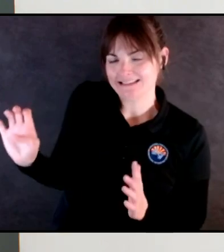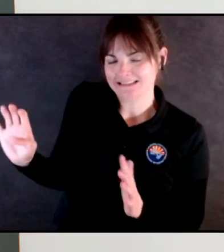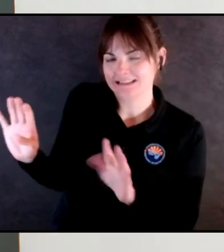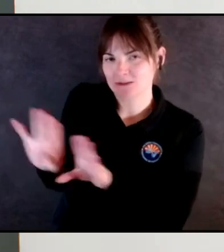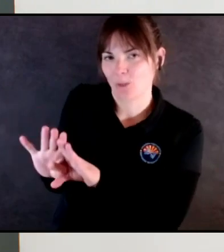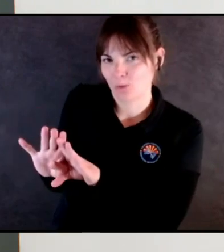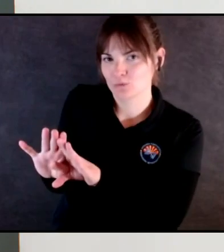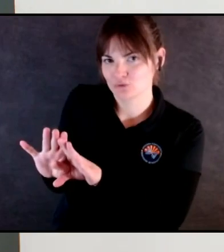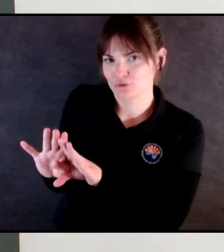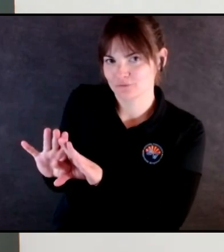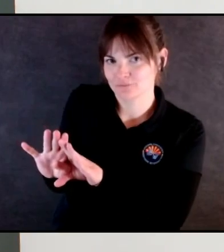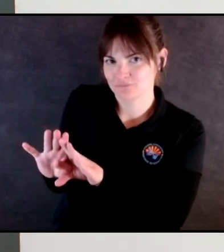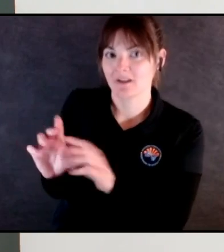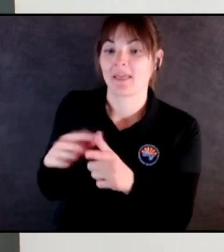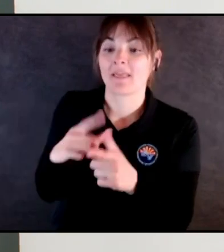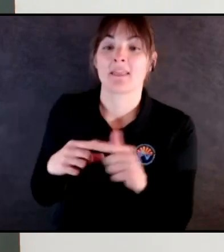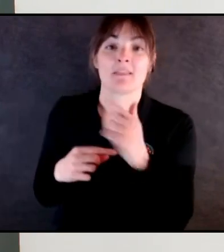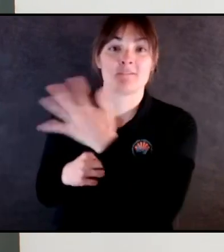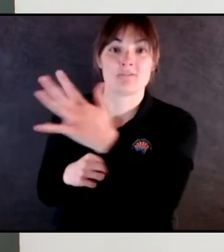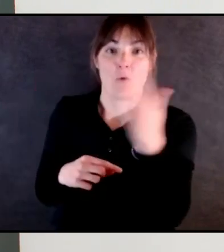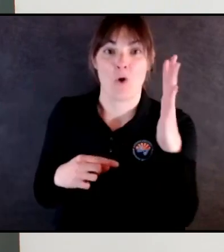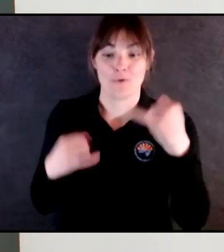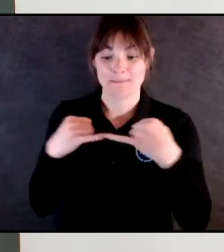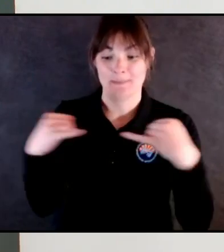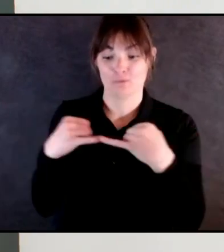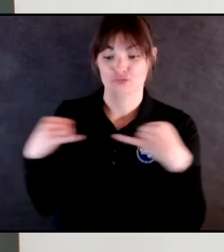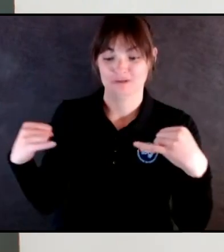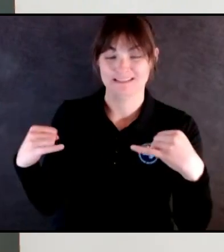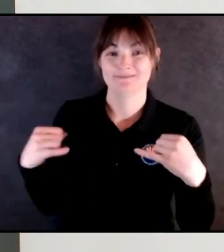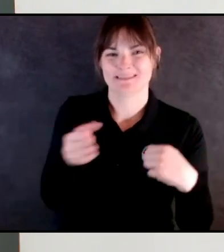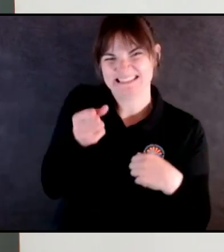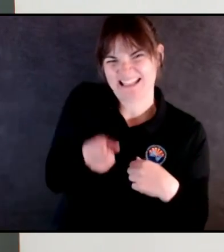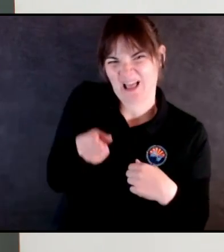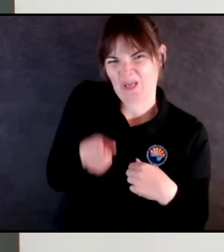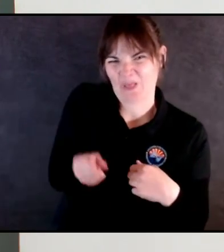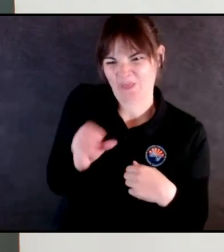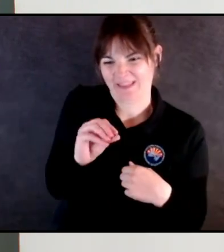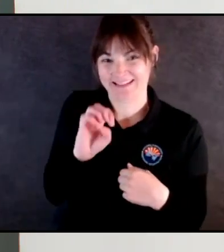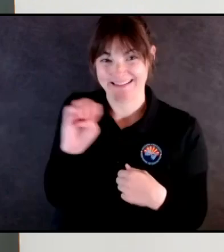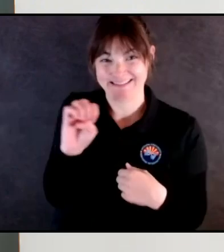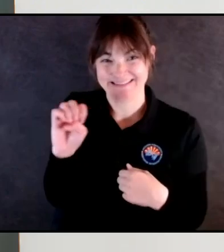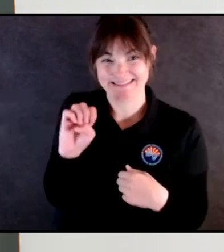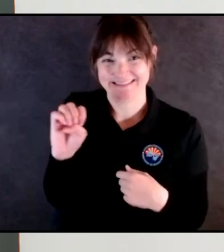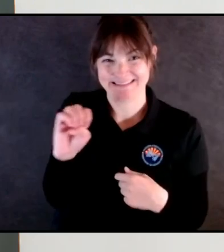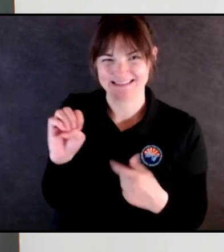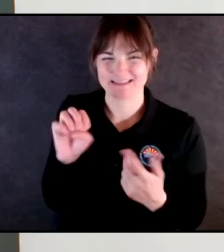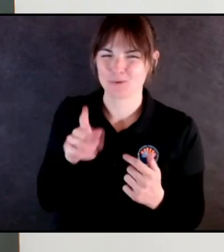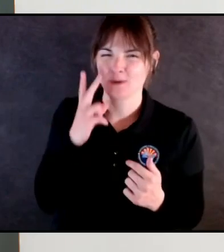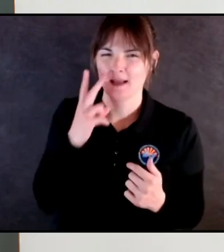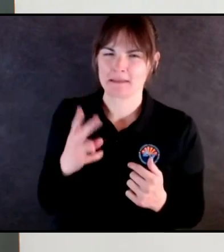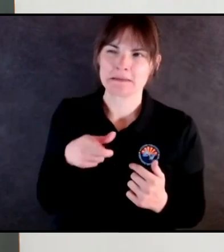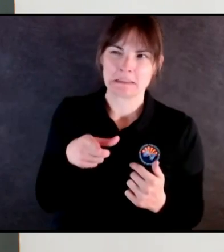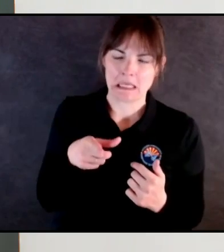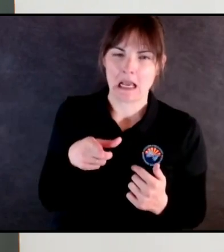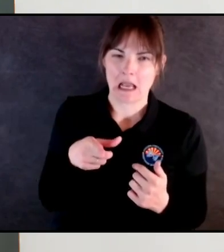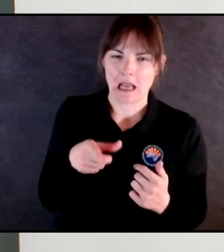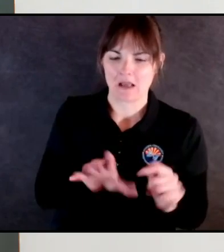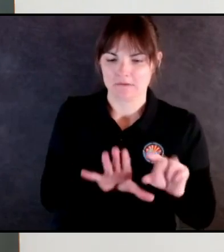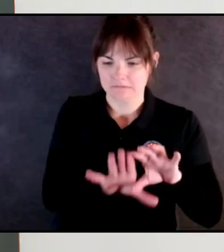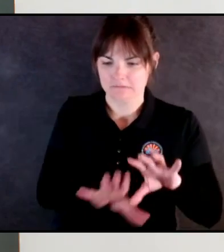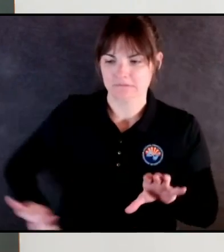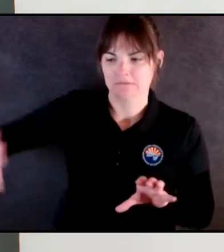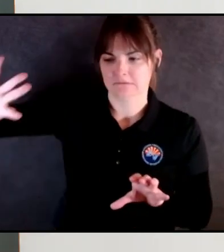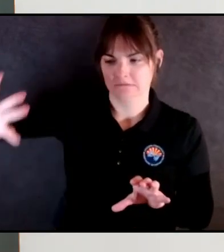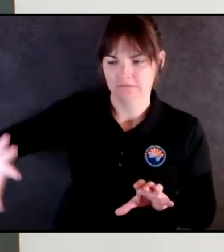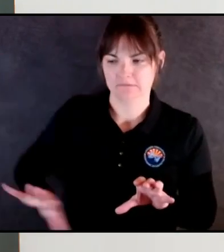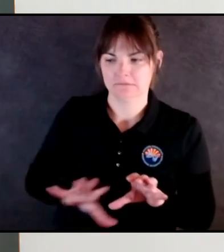boundary to the south and on the east side, that's kind of a general area of what's closed. On the south side, you